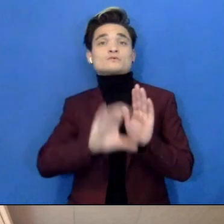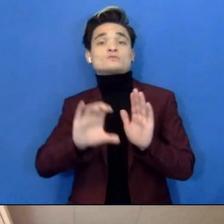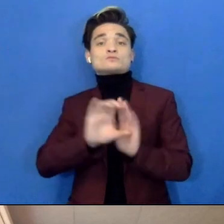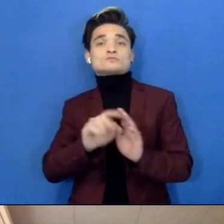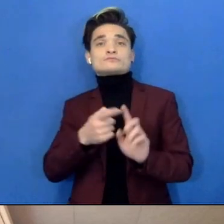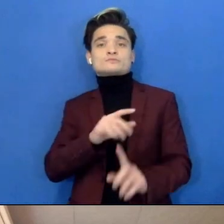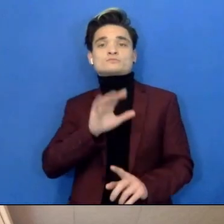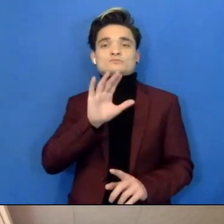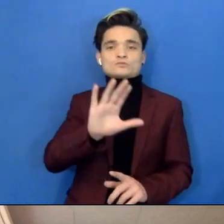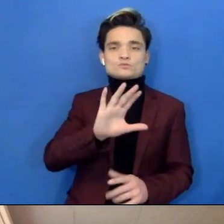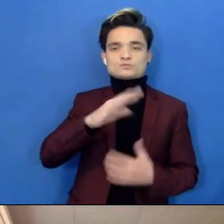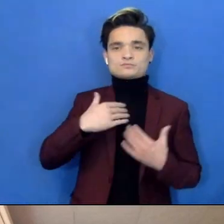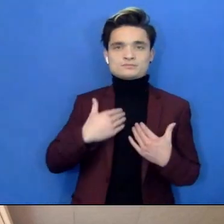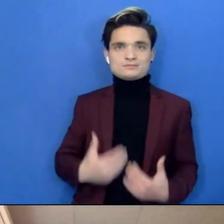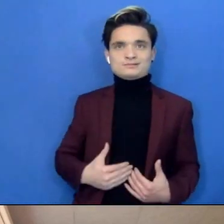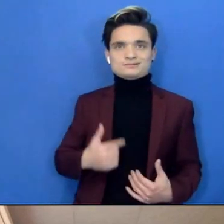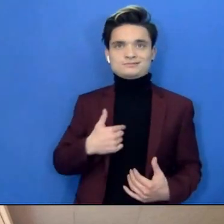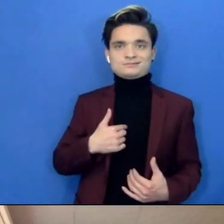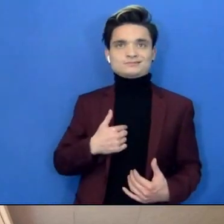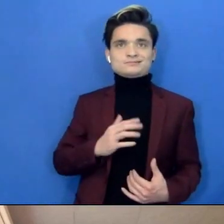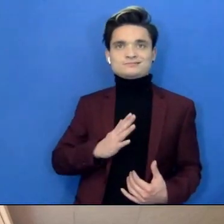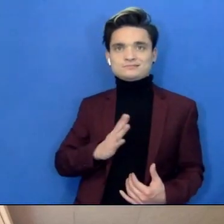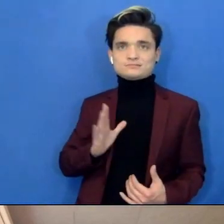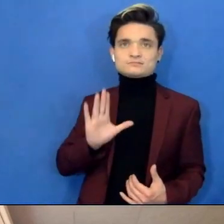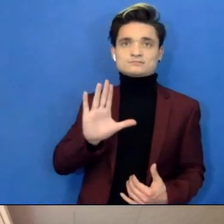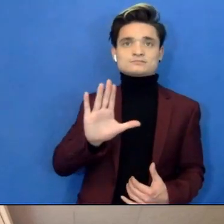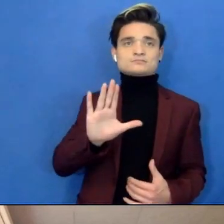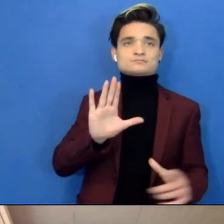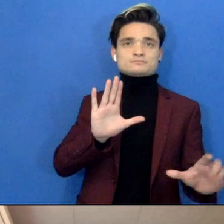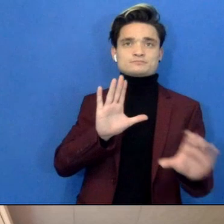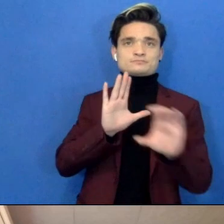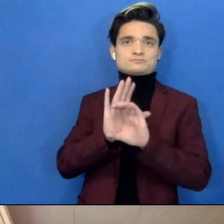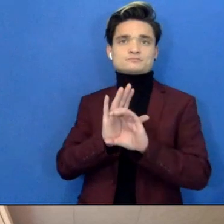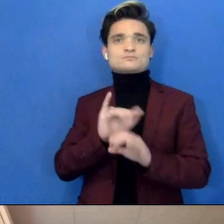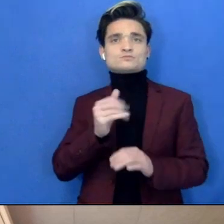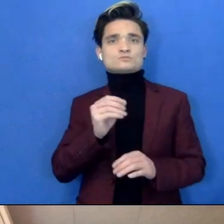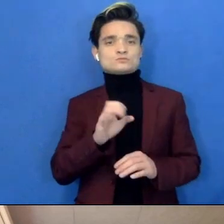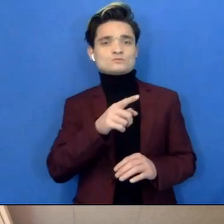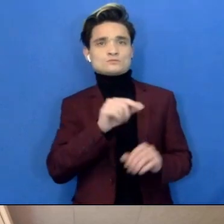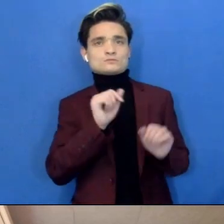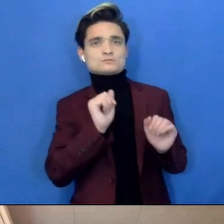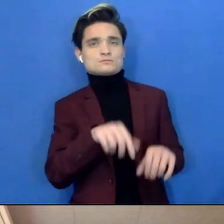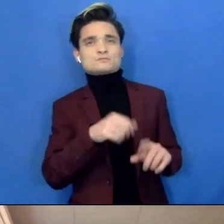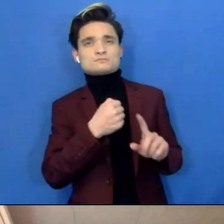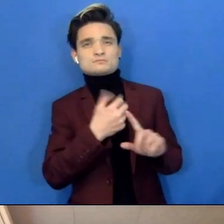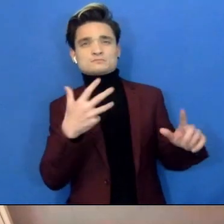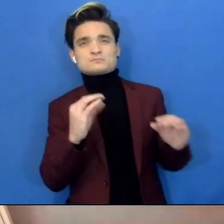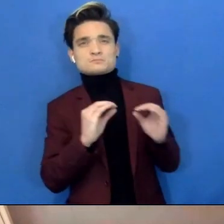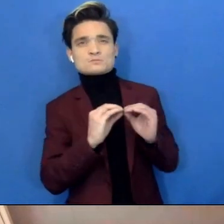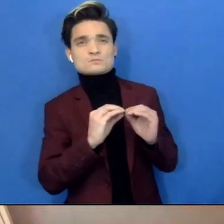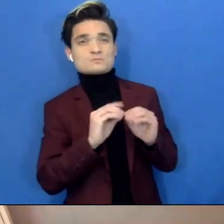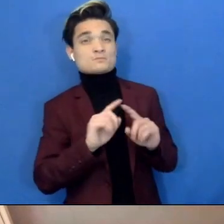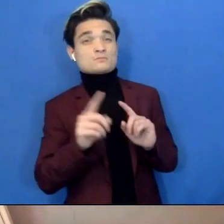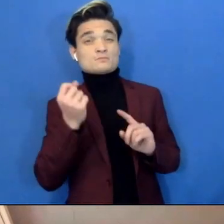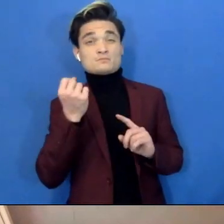and I think Joe can say more about this, as you work with the body, it makes